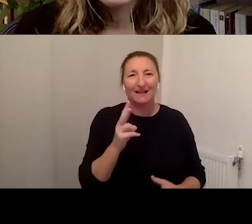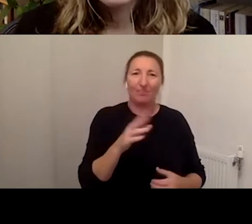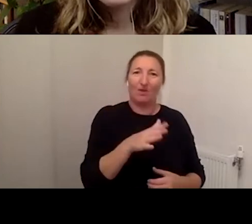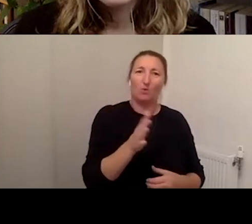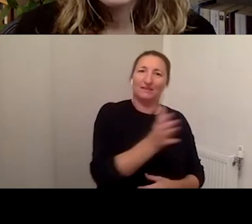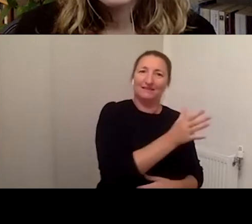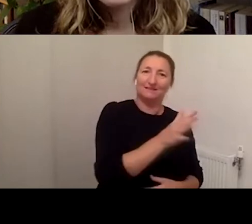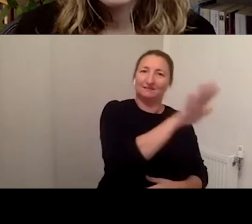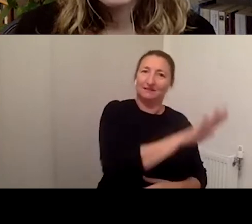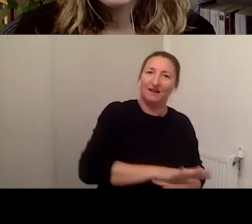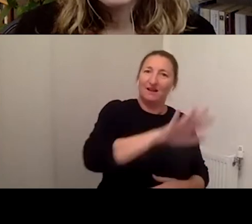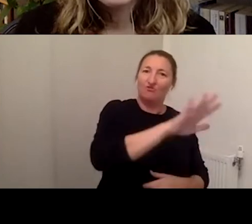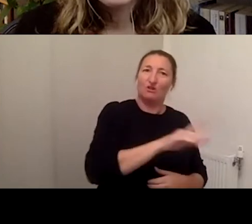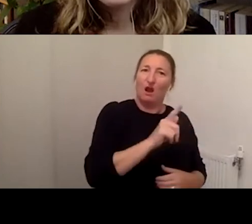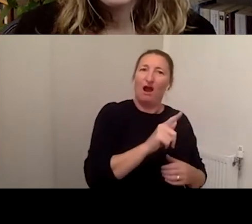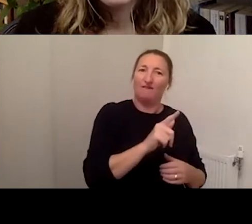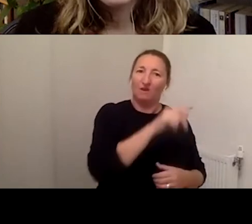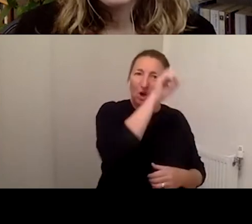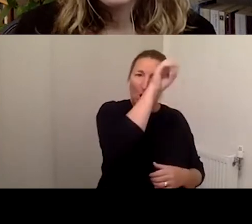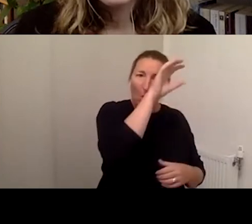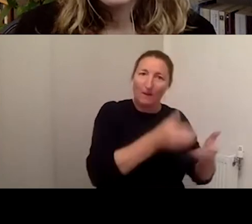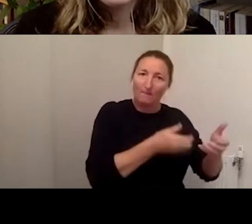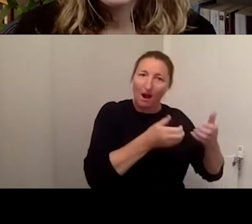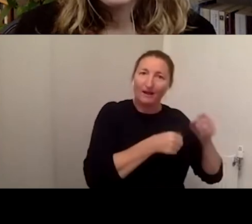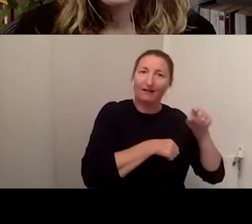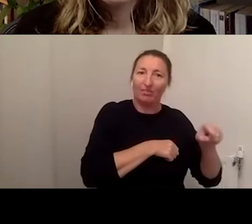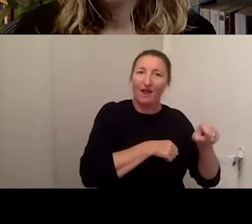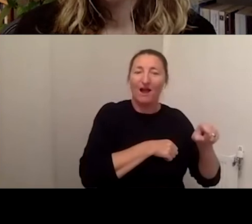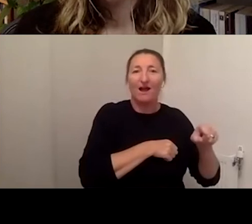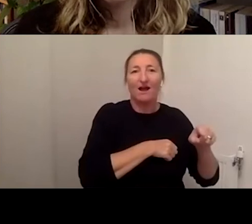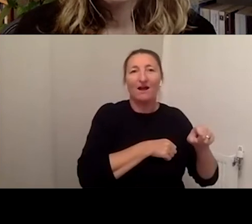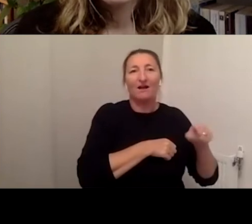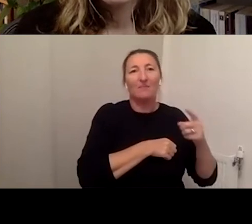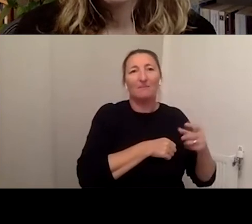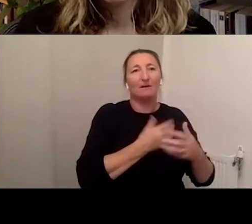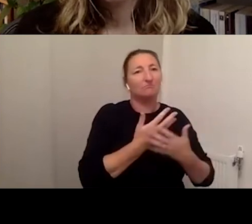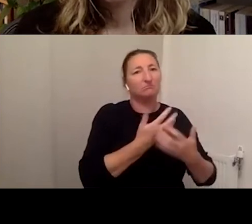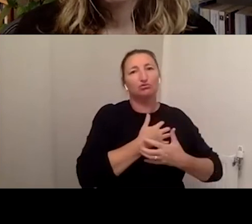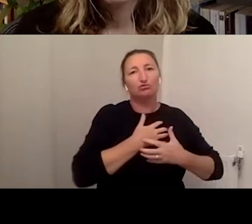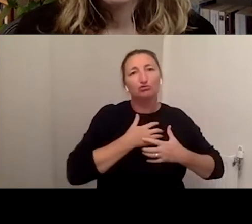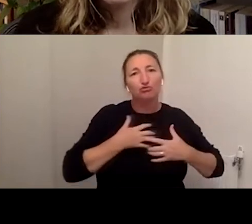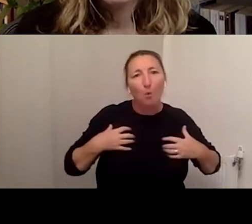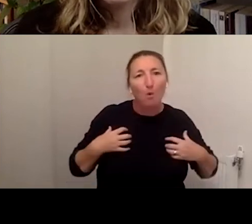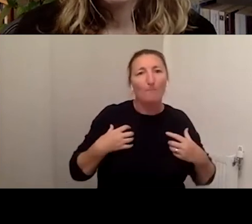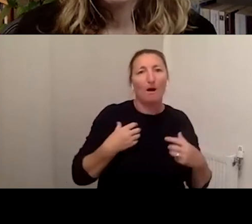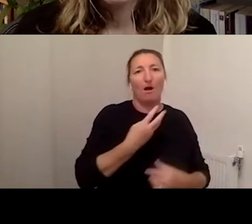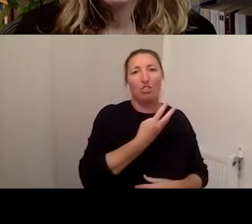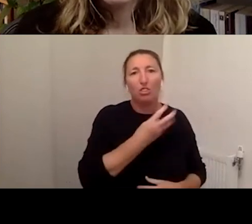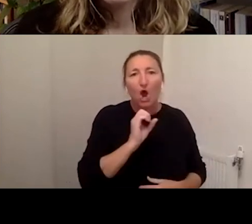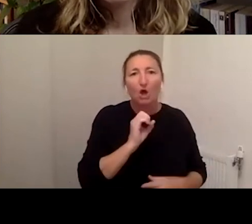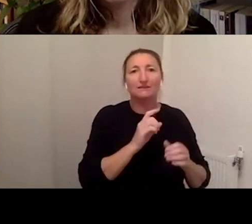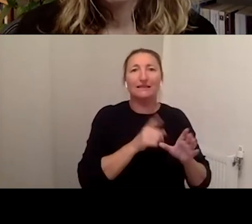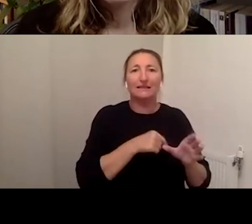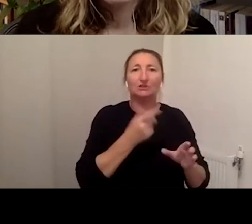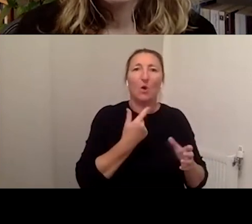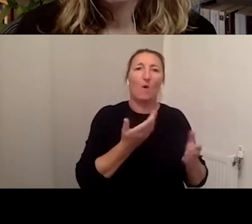East Germany, it's been like this trauma that we've had 30 years ago of deindustrialization of